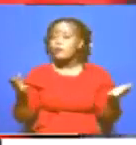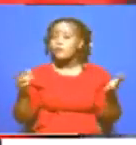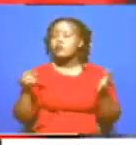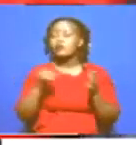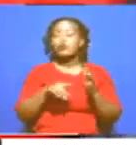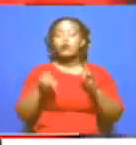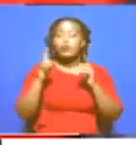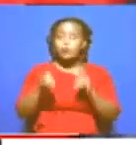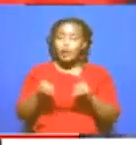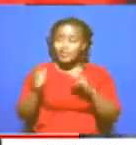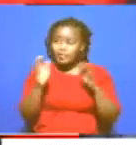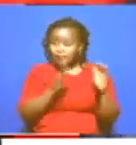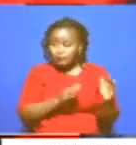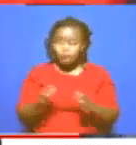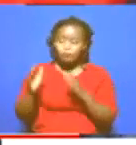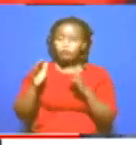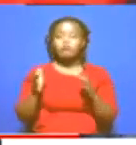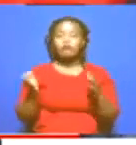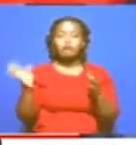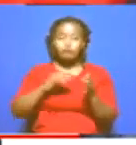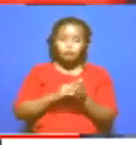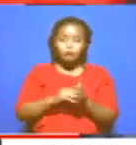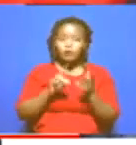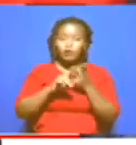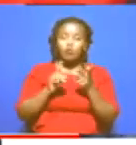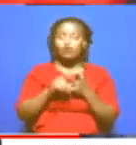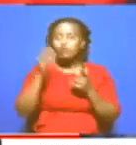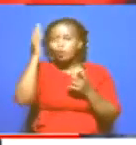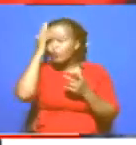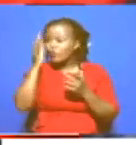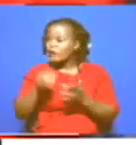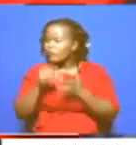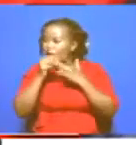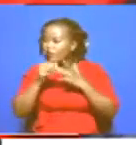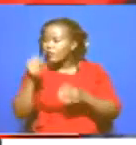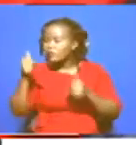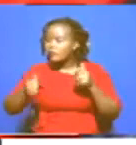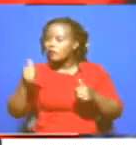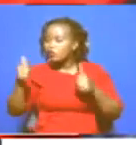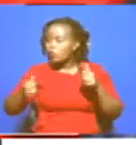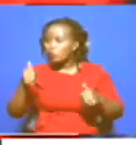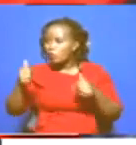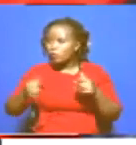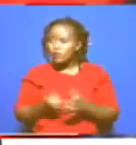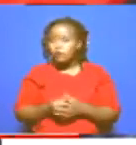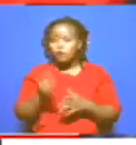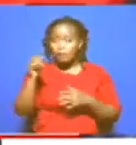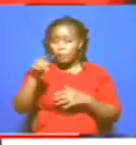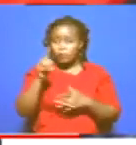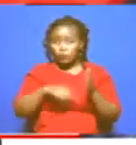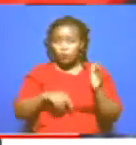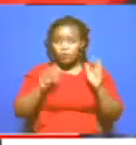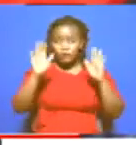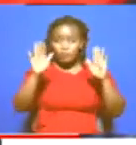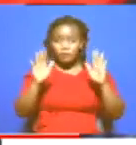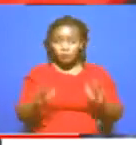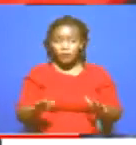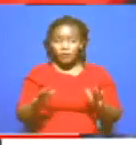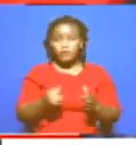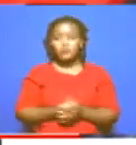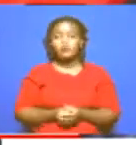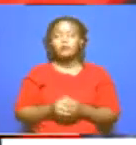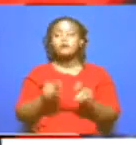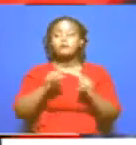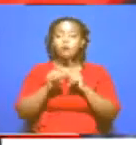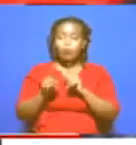reorganizing, reordering your priorities. That is what is important. I know you